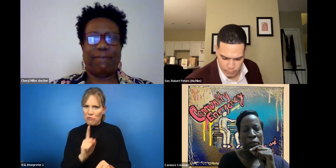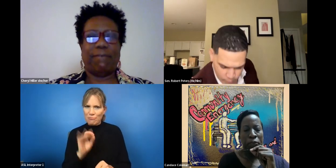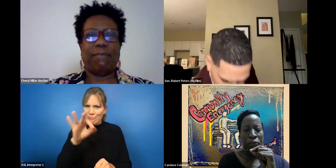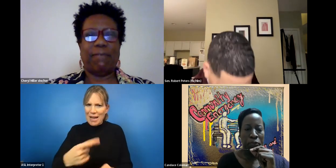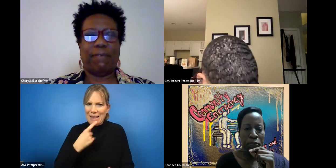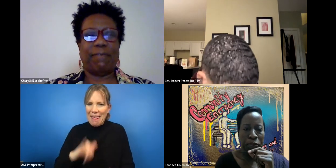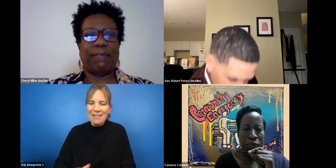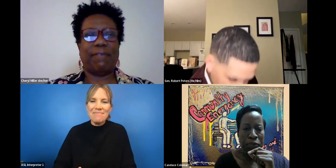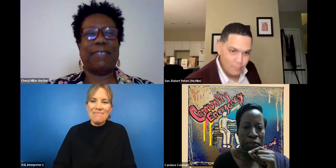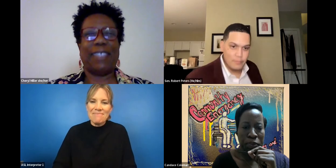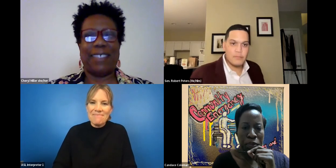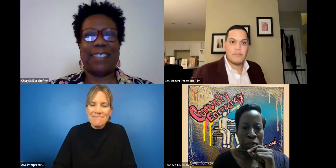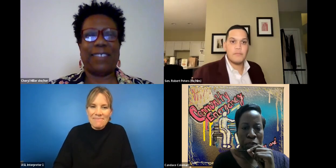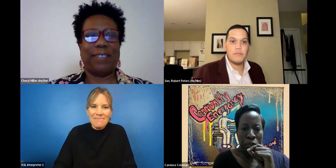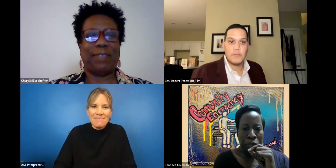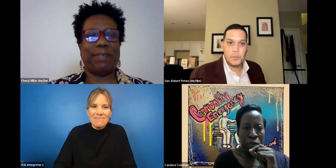that.